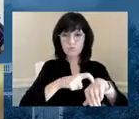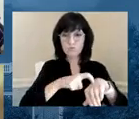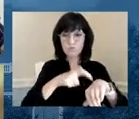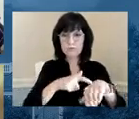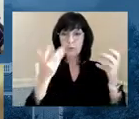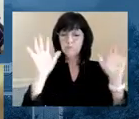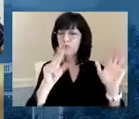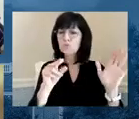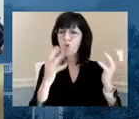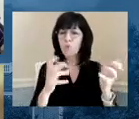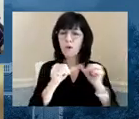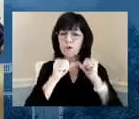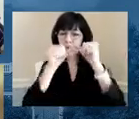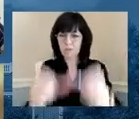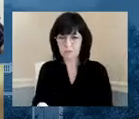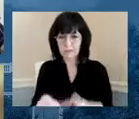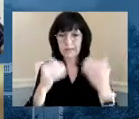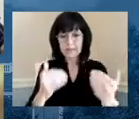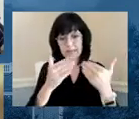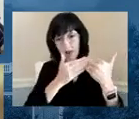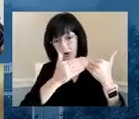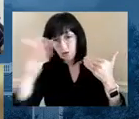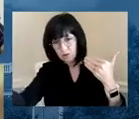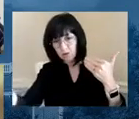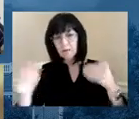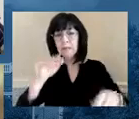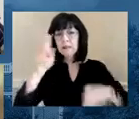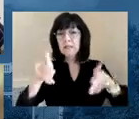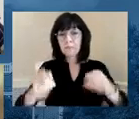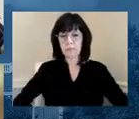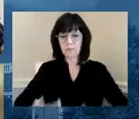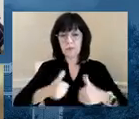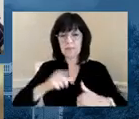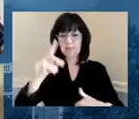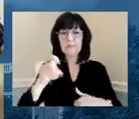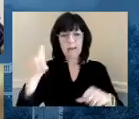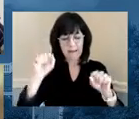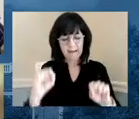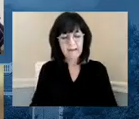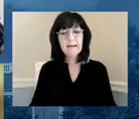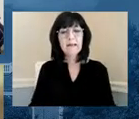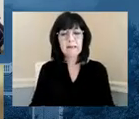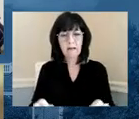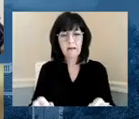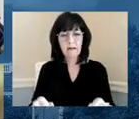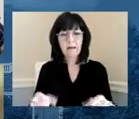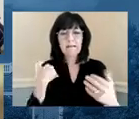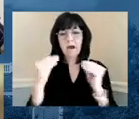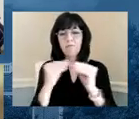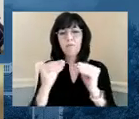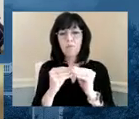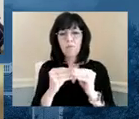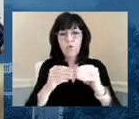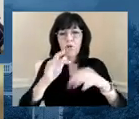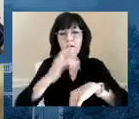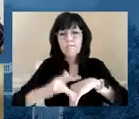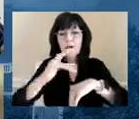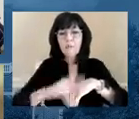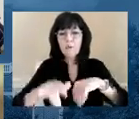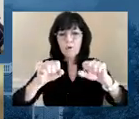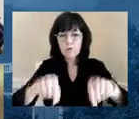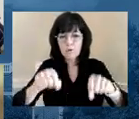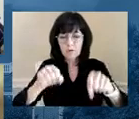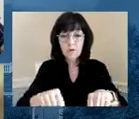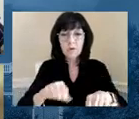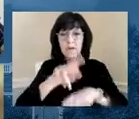all Delawareans will enjoy more access to care. And this is literally a lifeline for those in rural areas, those with disabilities,